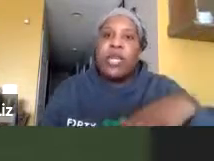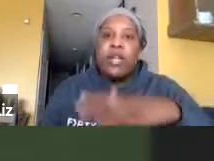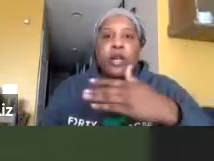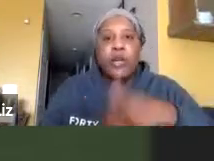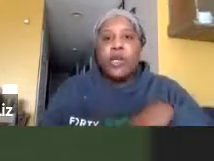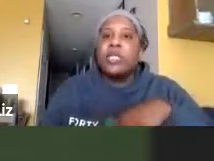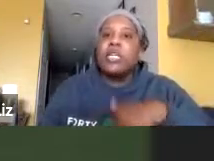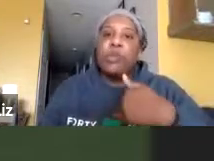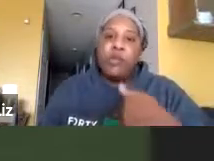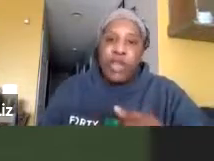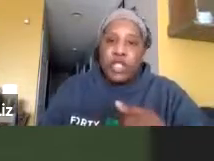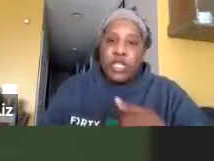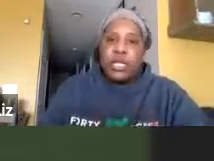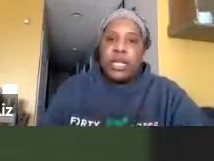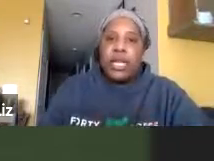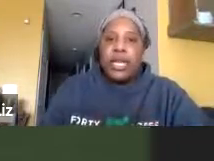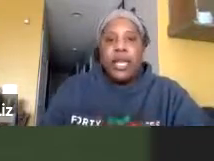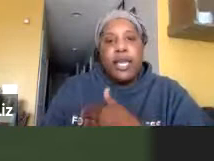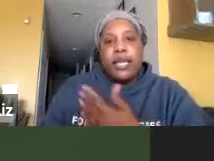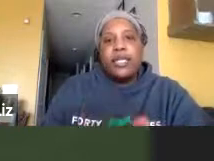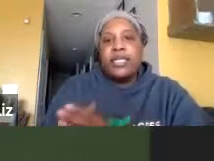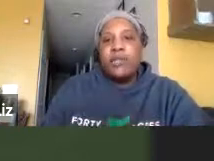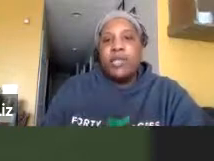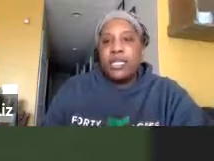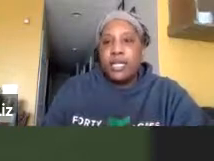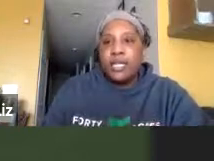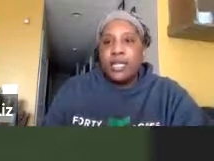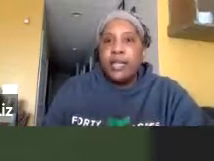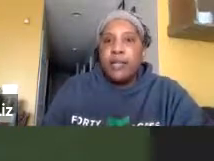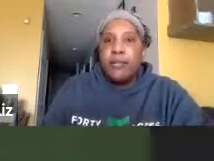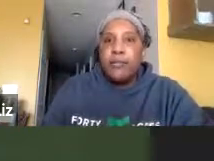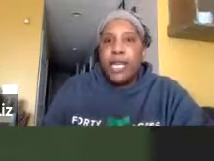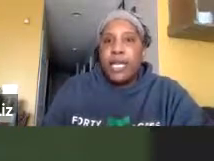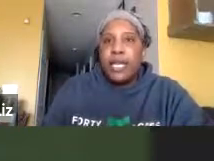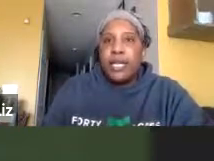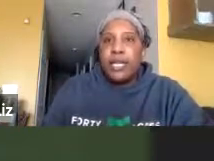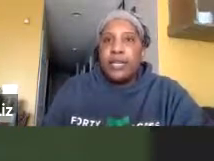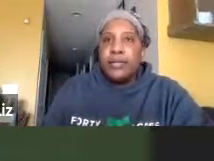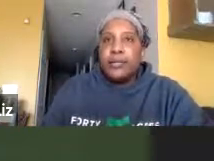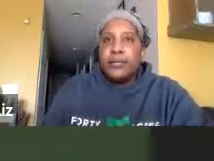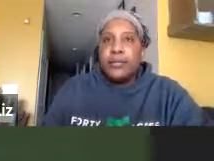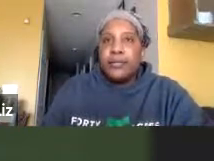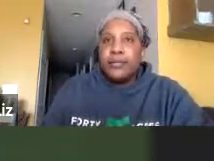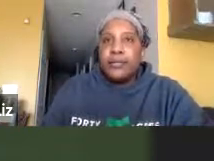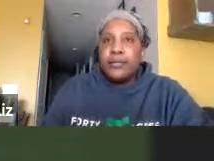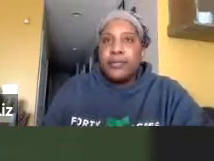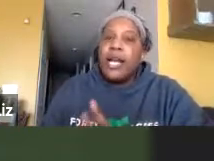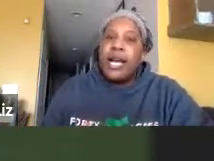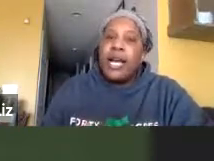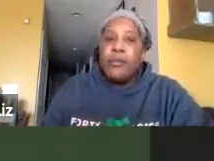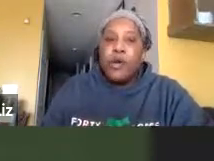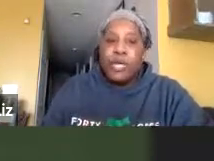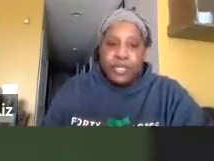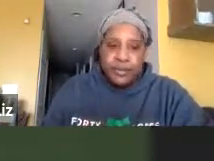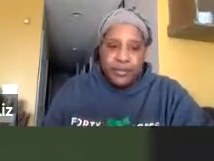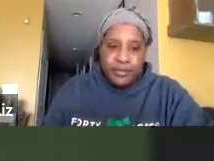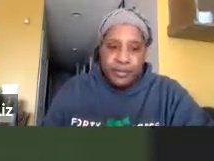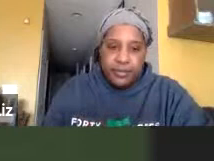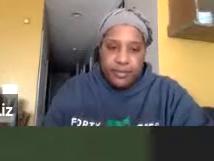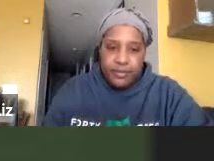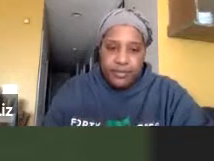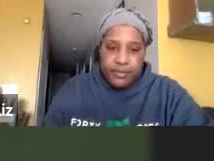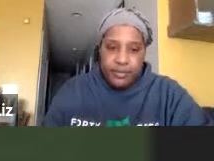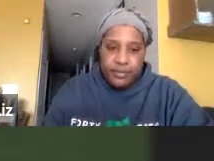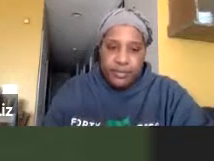we're going personally, professionally. And this is me discussing my aha moment.